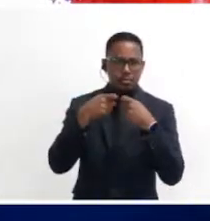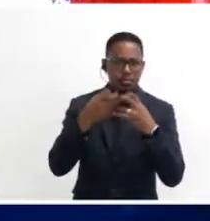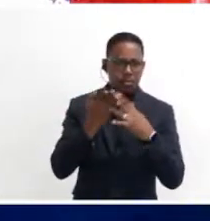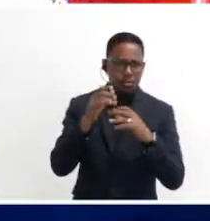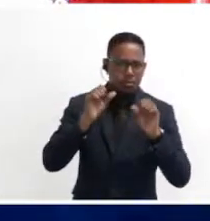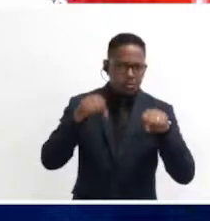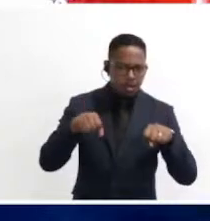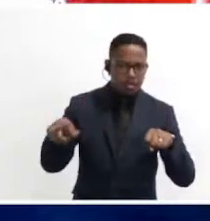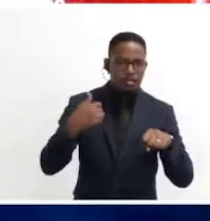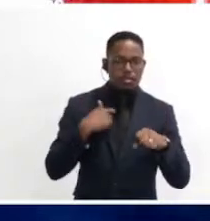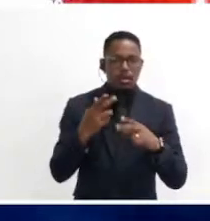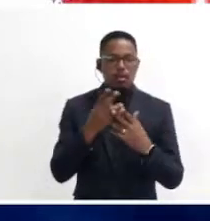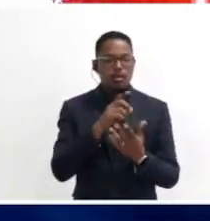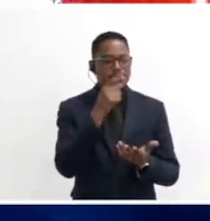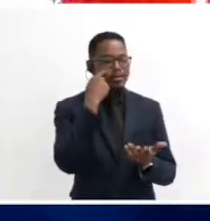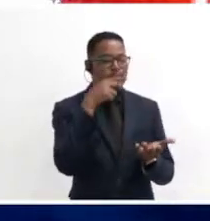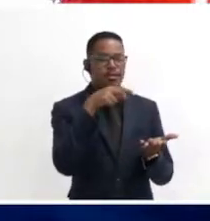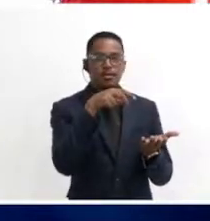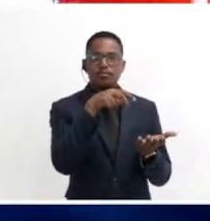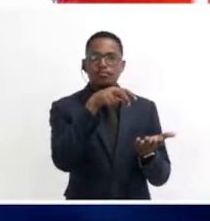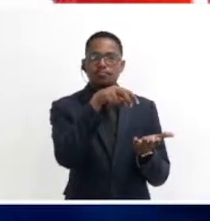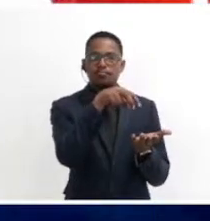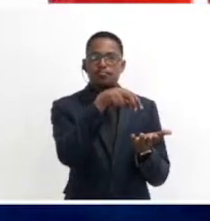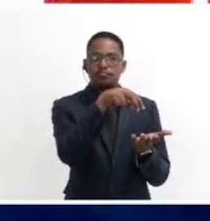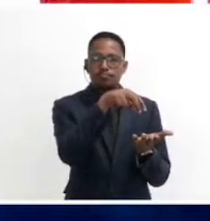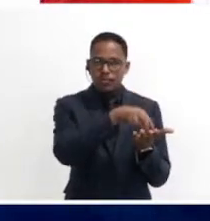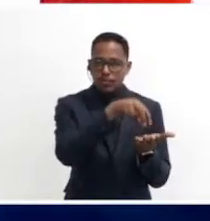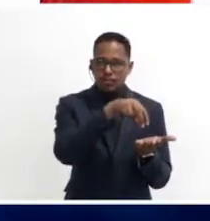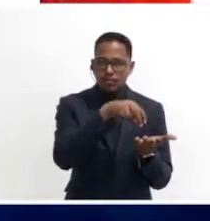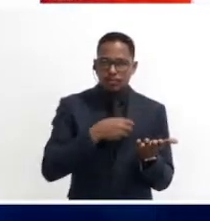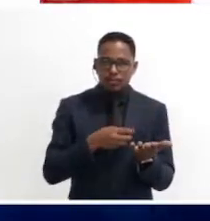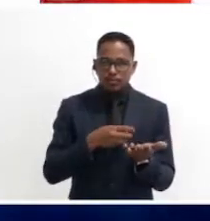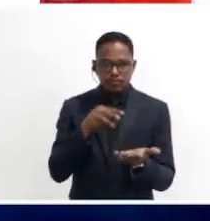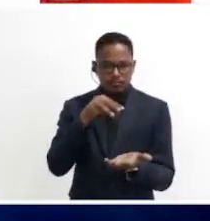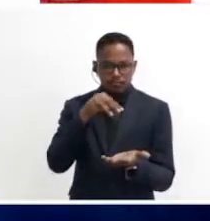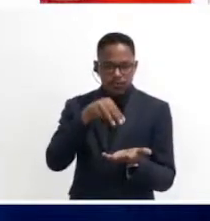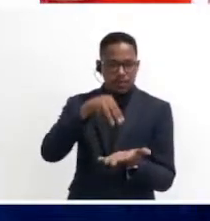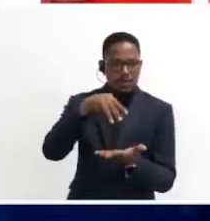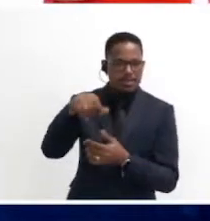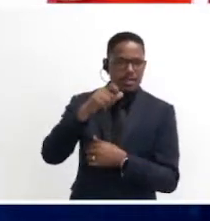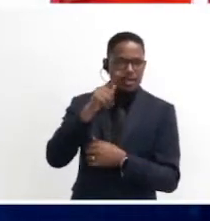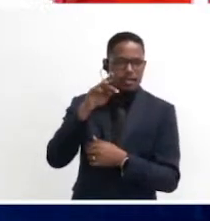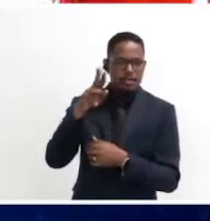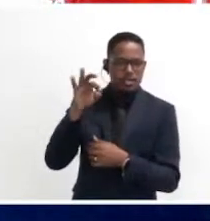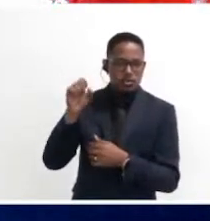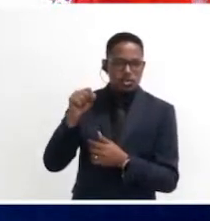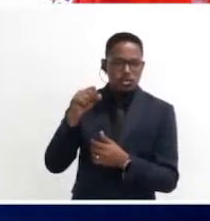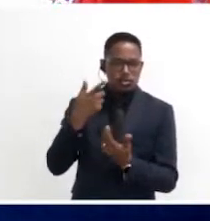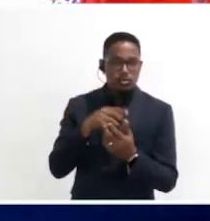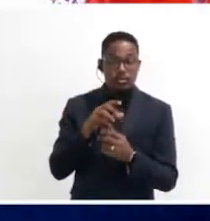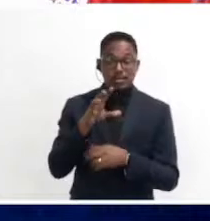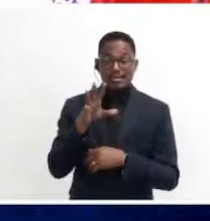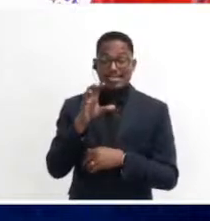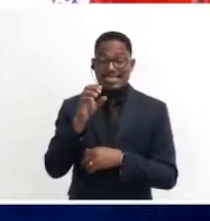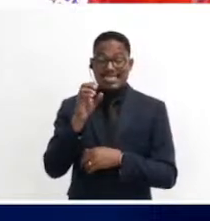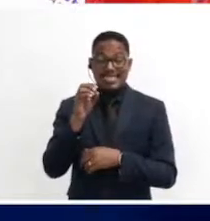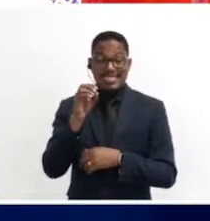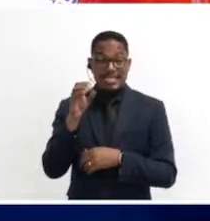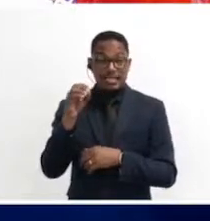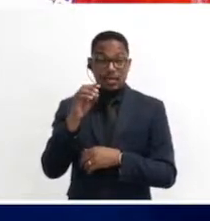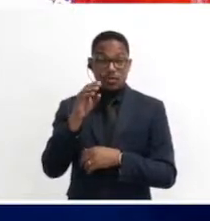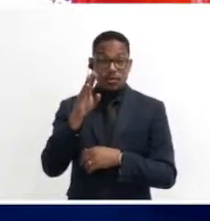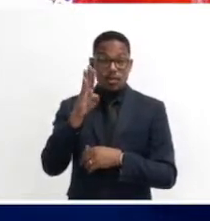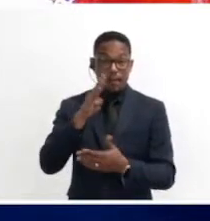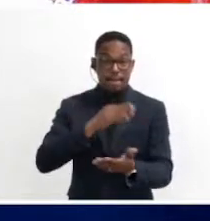have literally 50 billion transistors in some of the advanced processors, and this is just